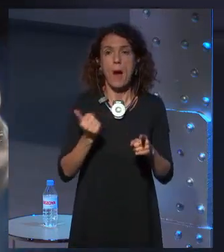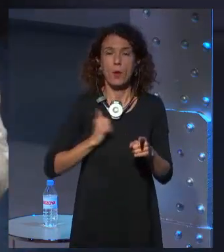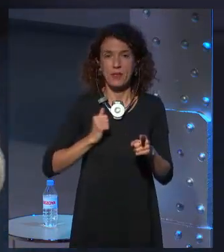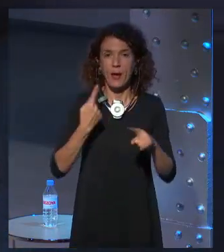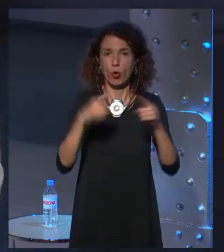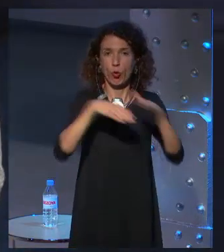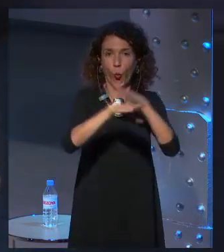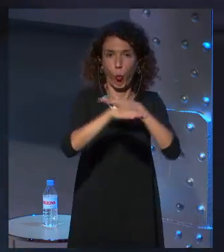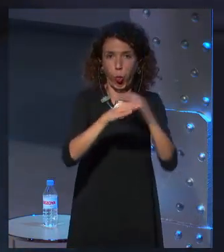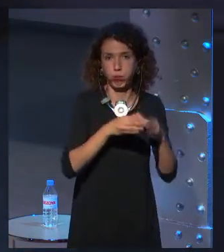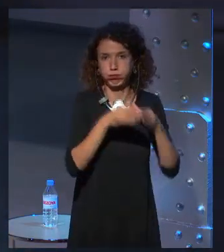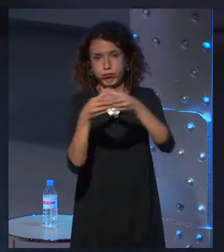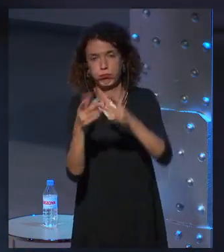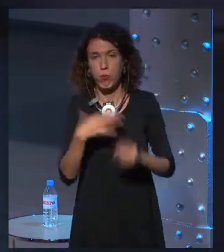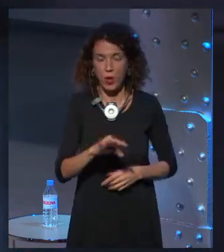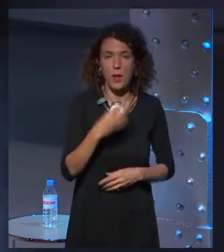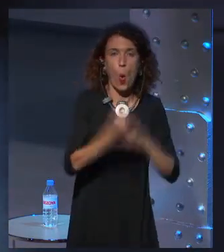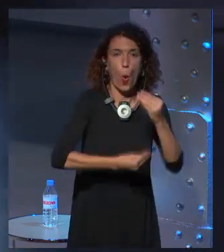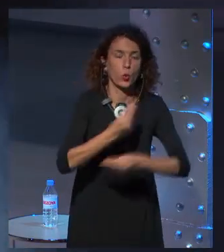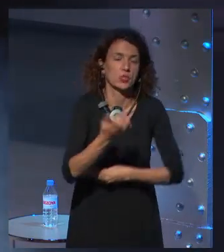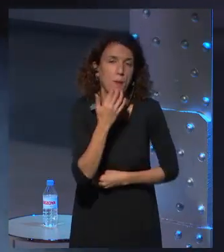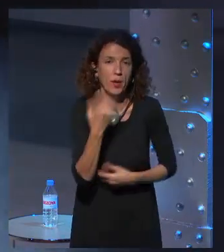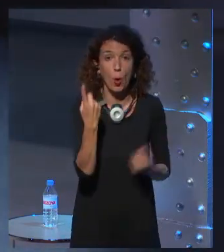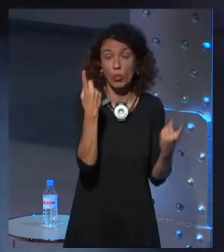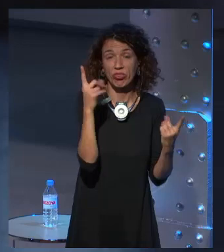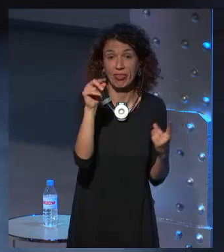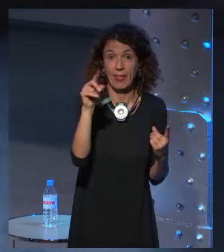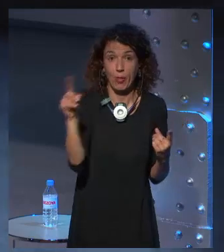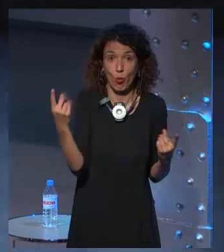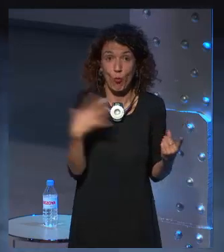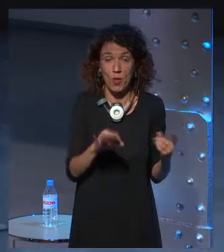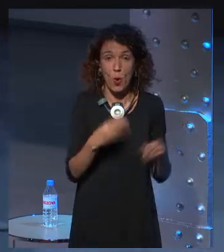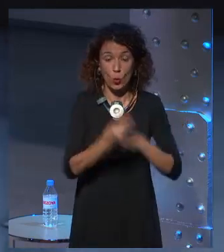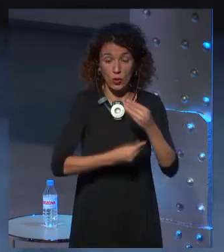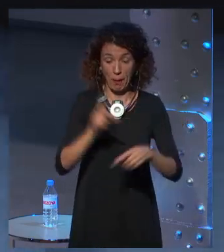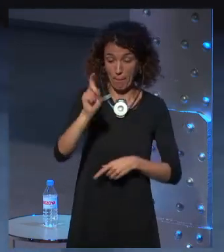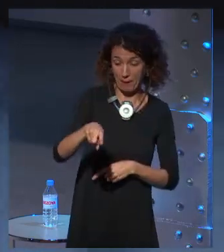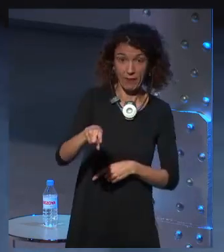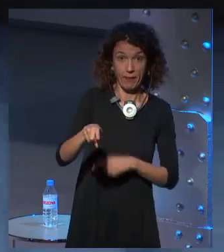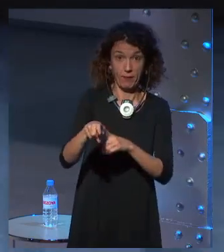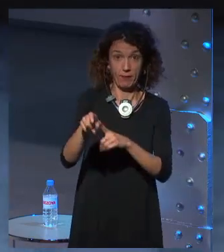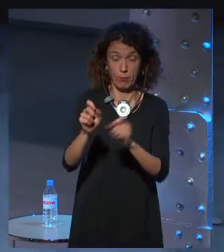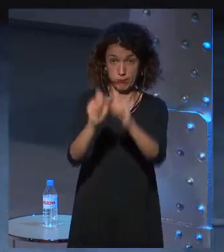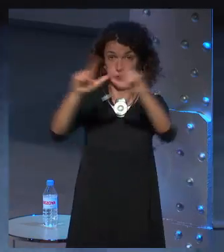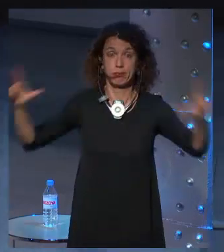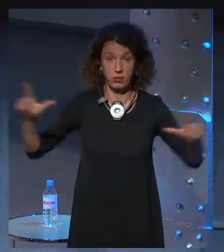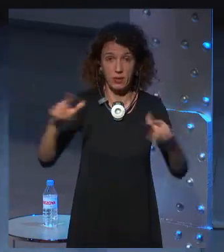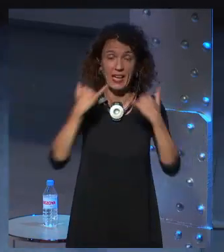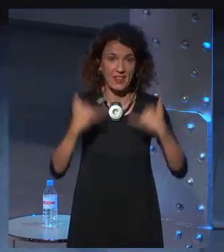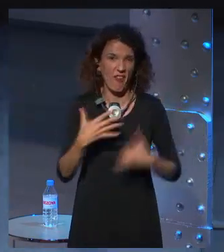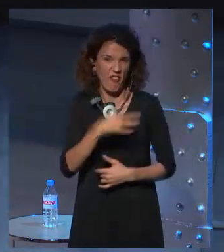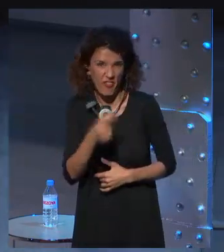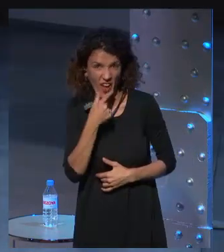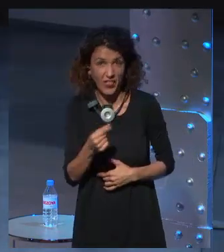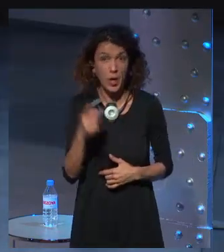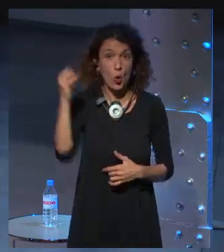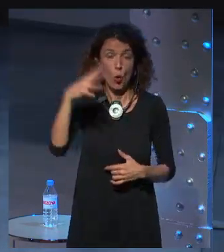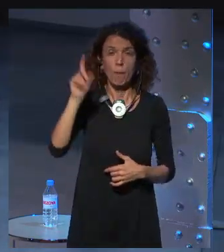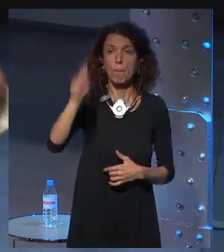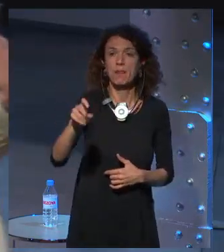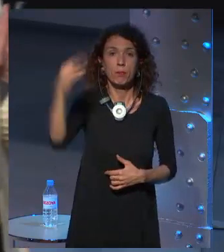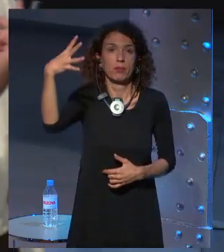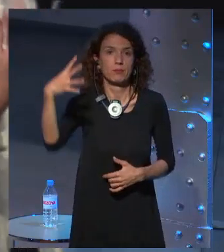use our finger to flip a switch to make electricity go on. And our jobs as humans was to manage that power in an